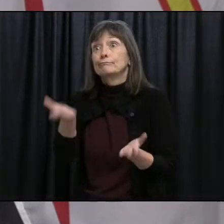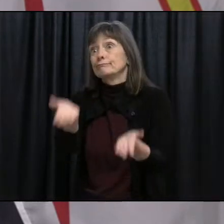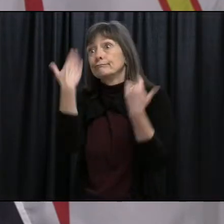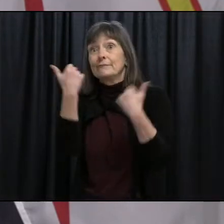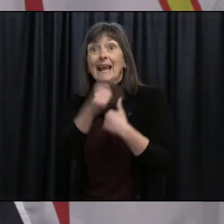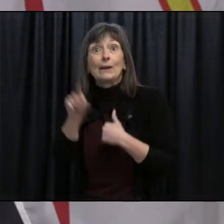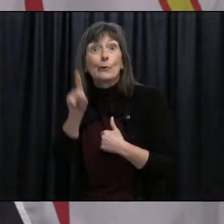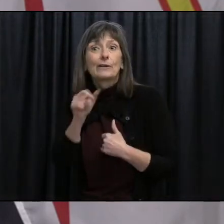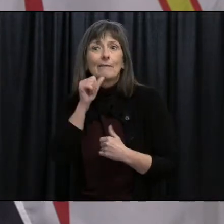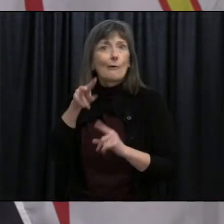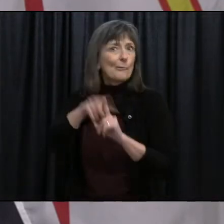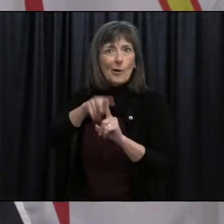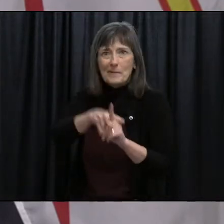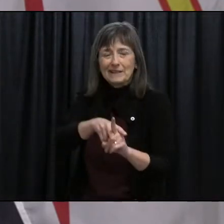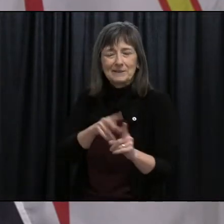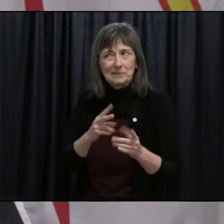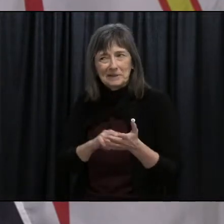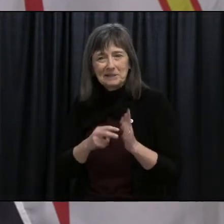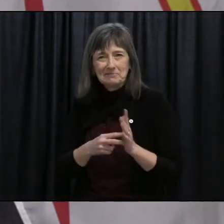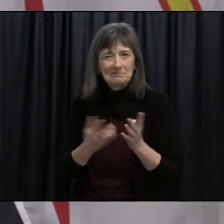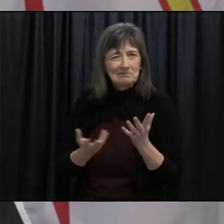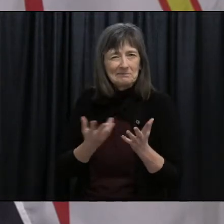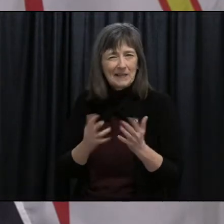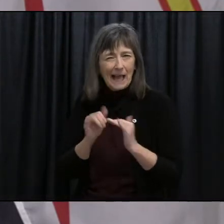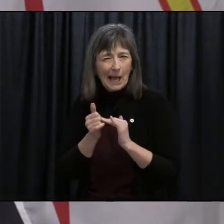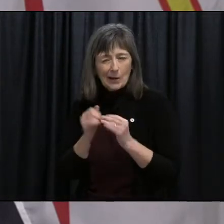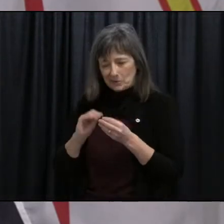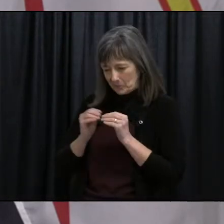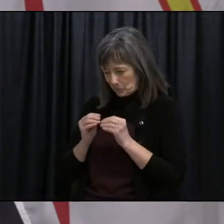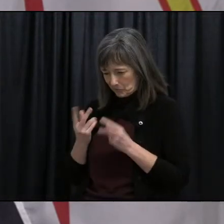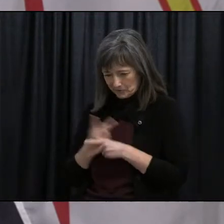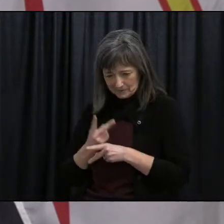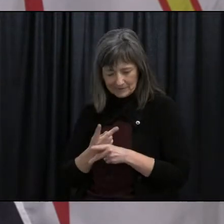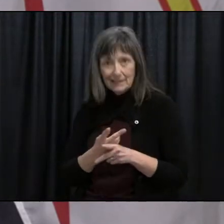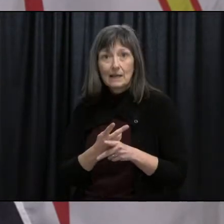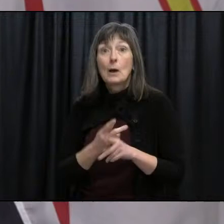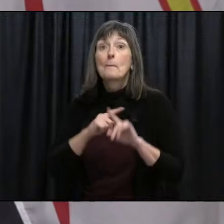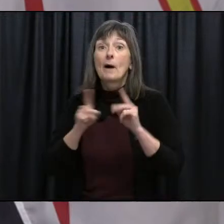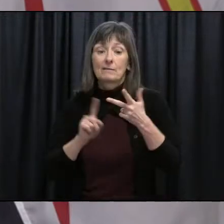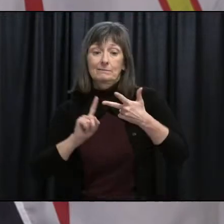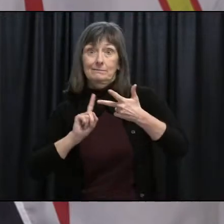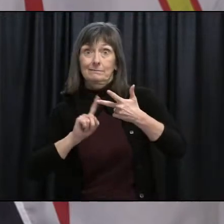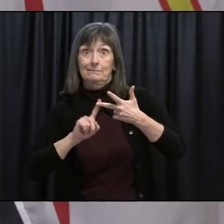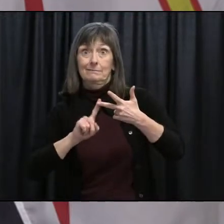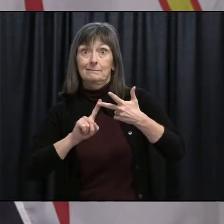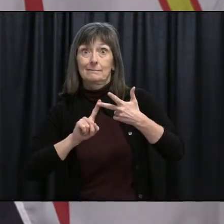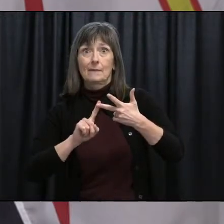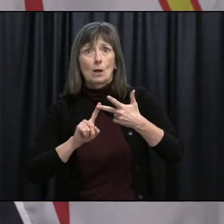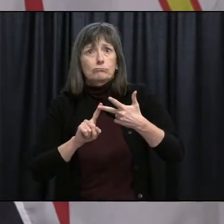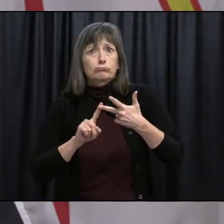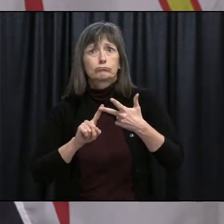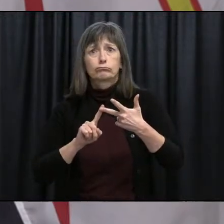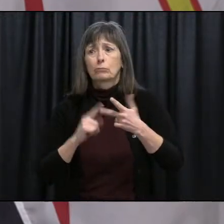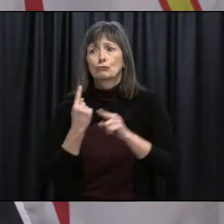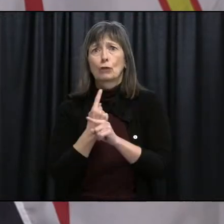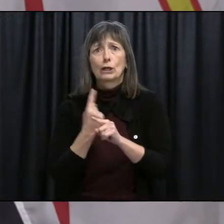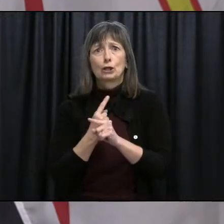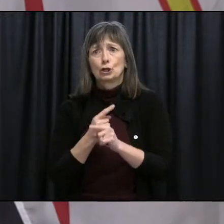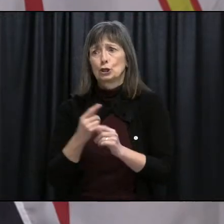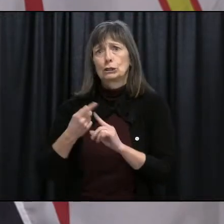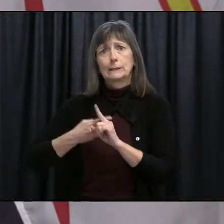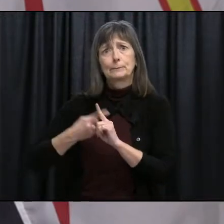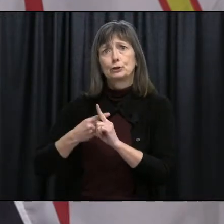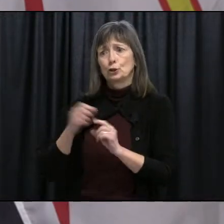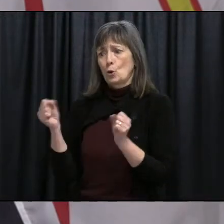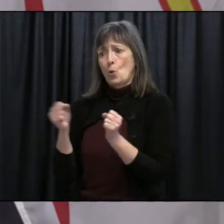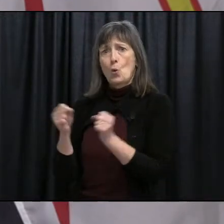little more difficult. But as we have more vaccines like AstraZeneca, which are stable at 2 to 8 degrees coming online, that's